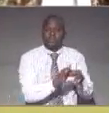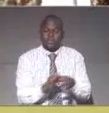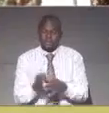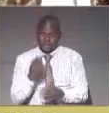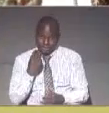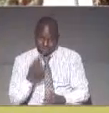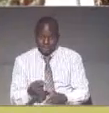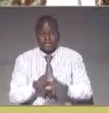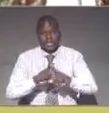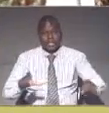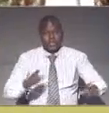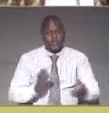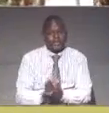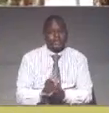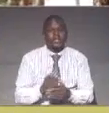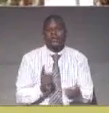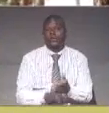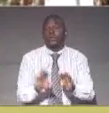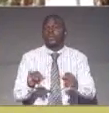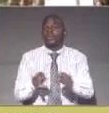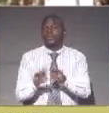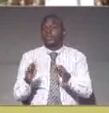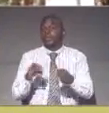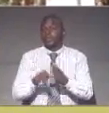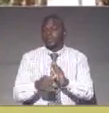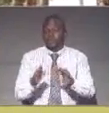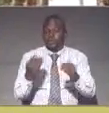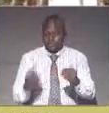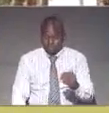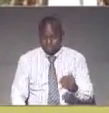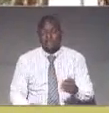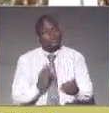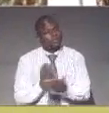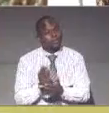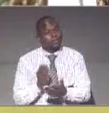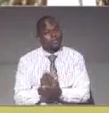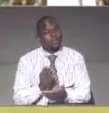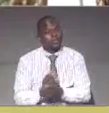ensure that these land rights are secured. Actually, the issues here are really